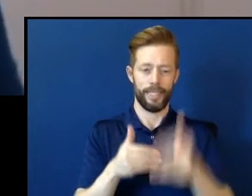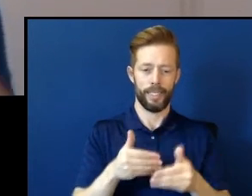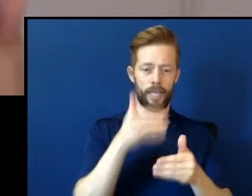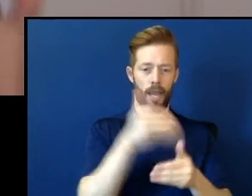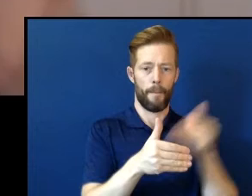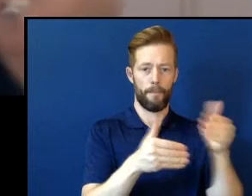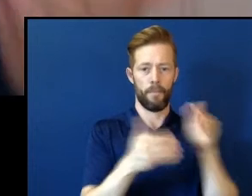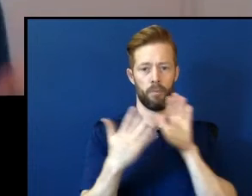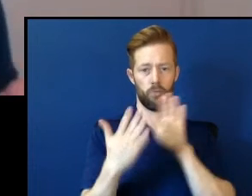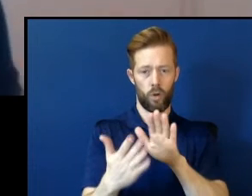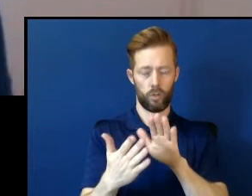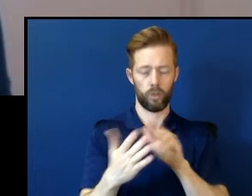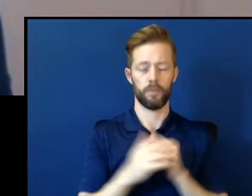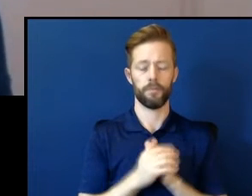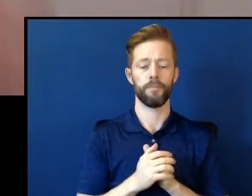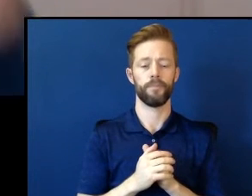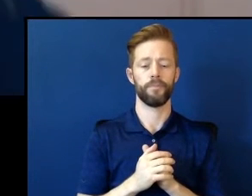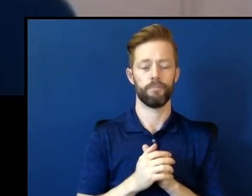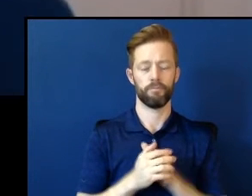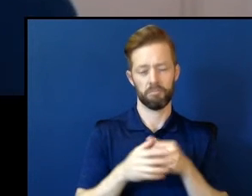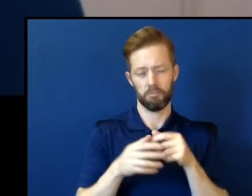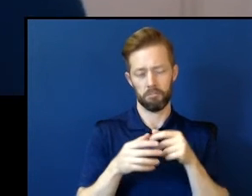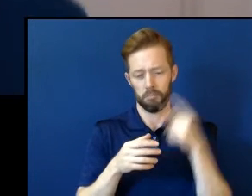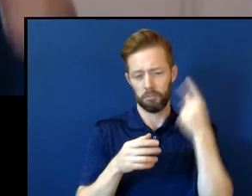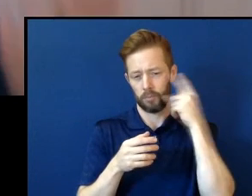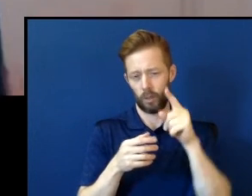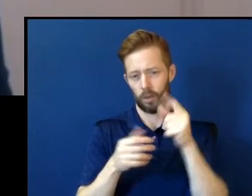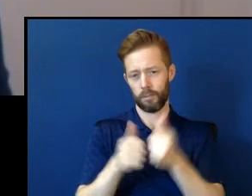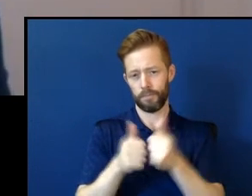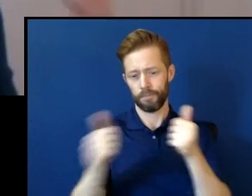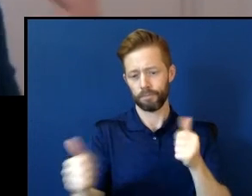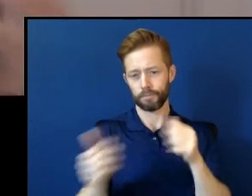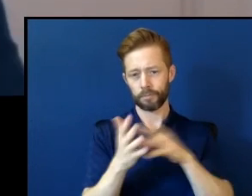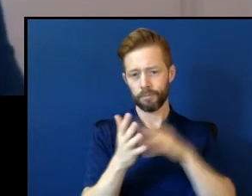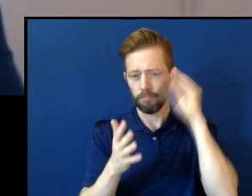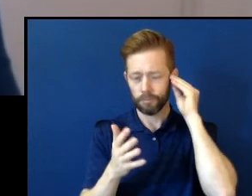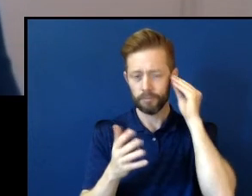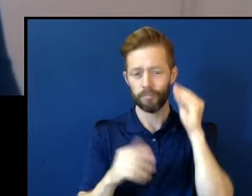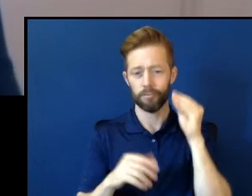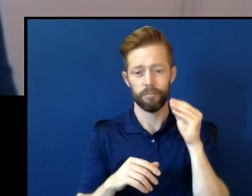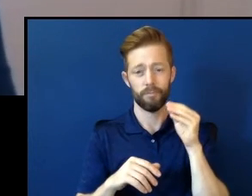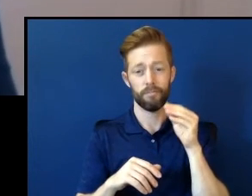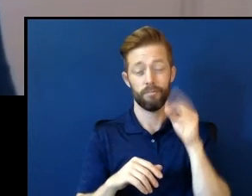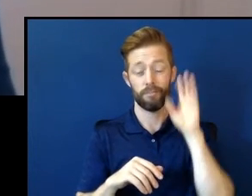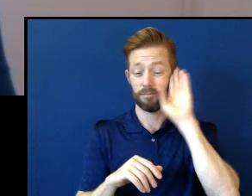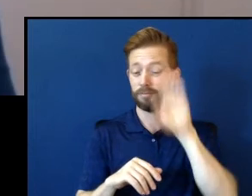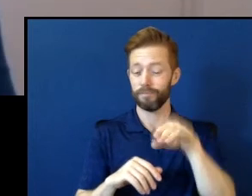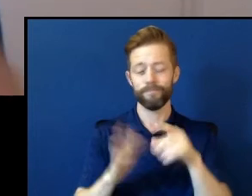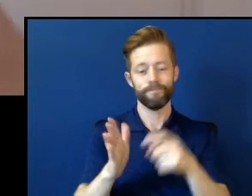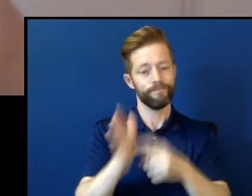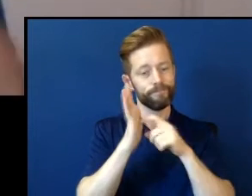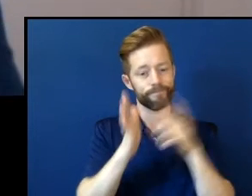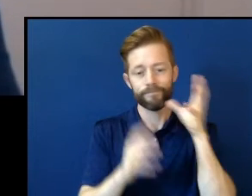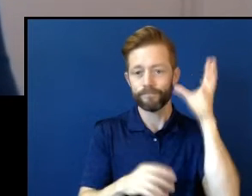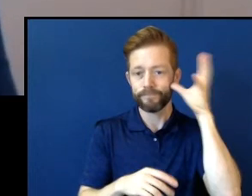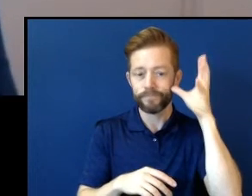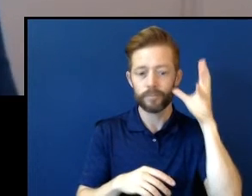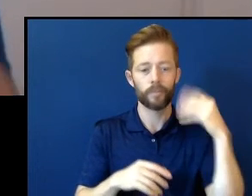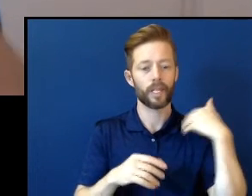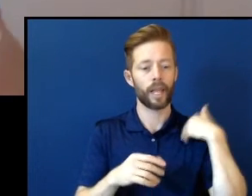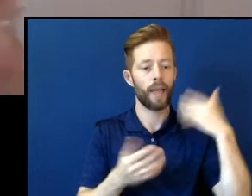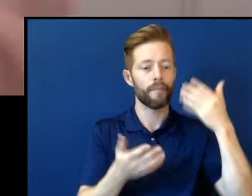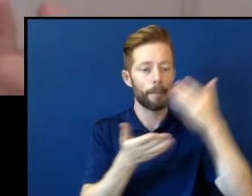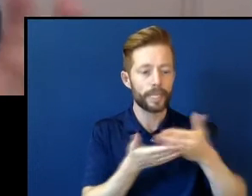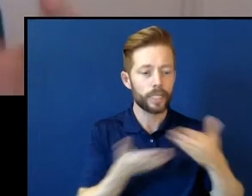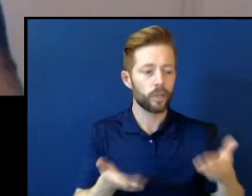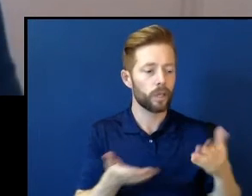approach when we're setting up an investigation through this distance learning, because we really do need parents to have the